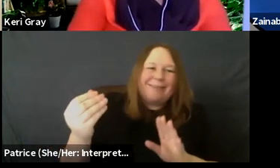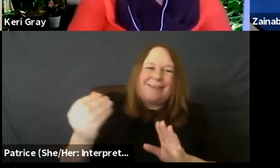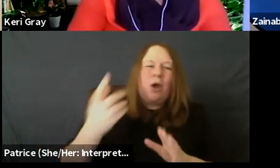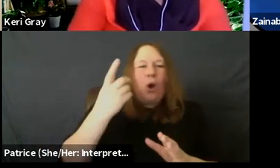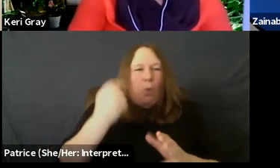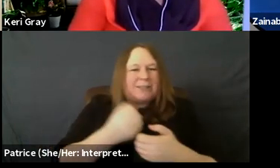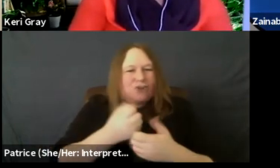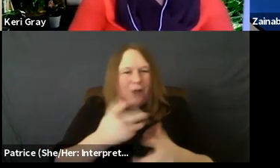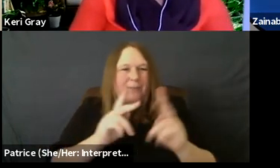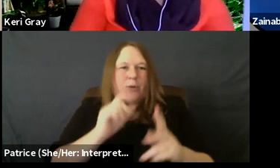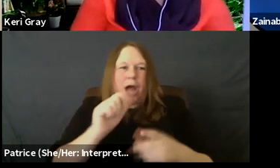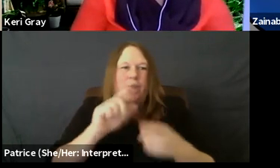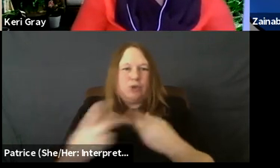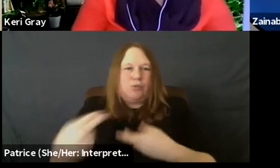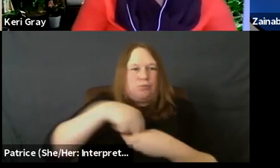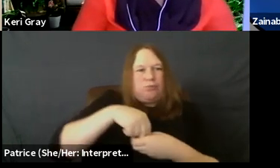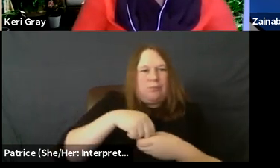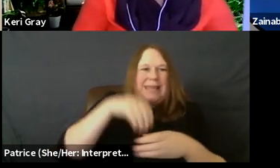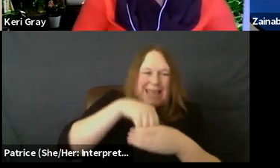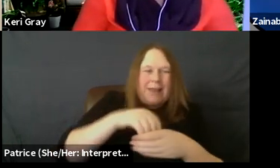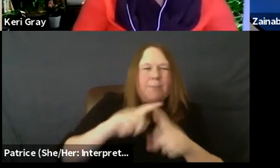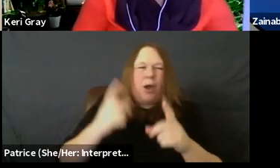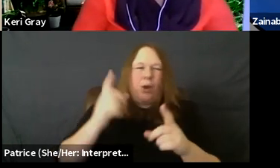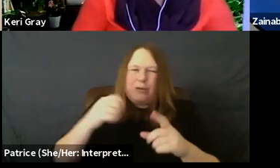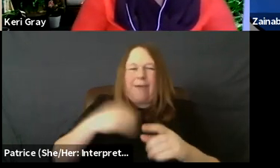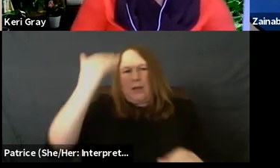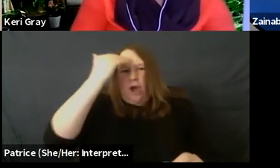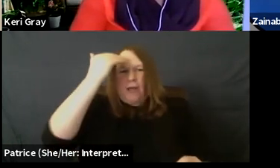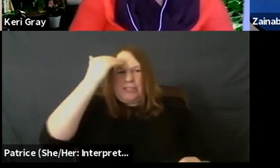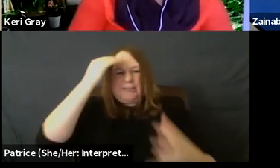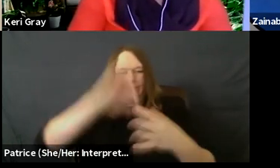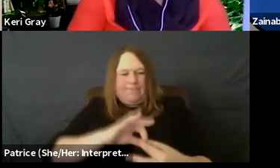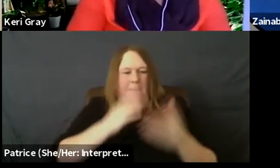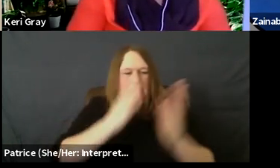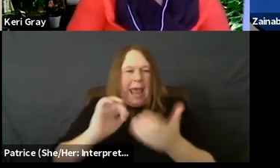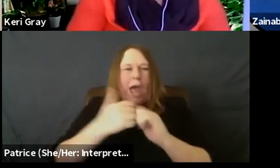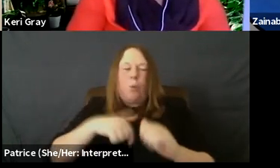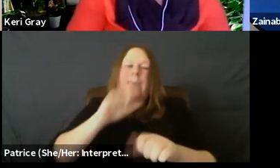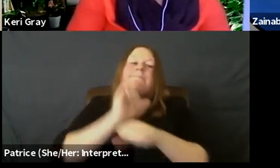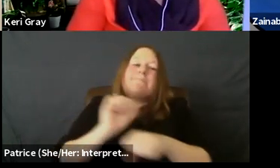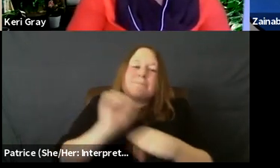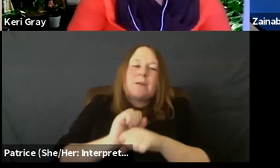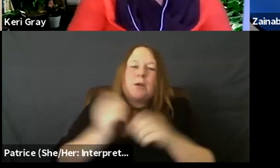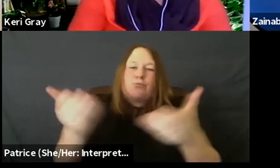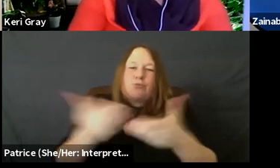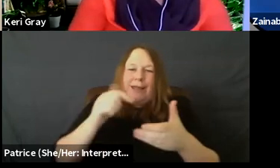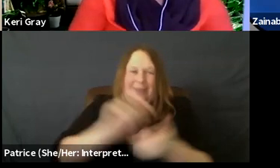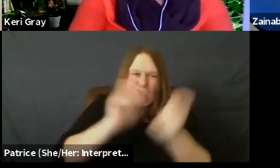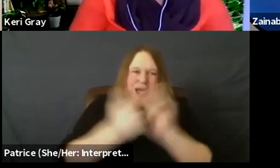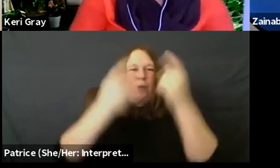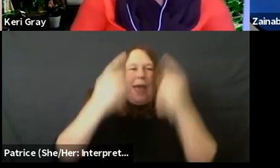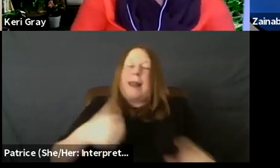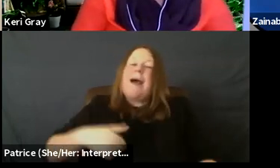is causing people not to be in, but we need to have a conscious plan about how we in fact bring about these changes. I